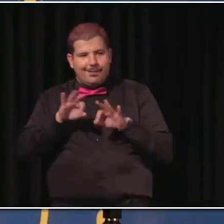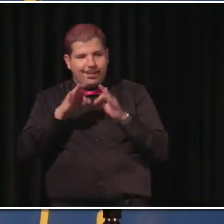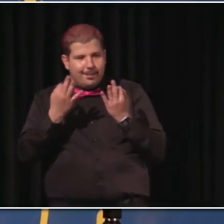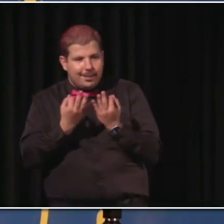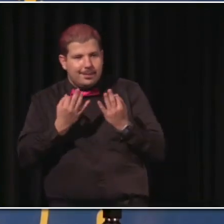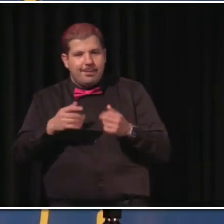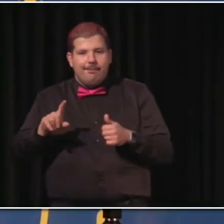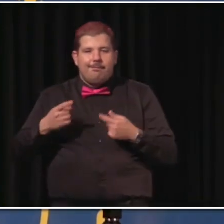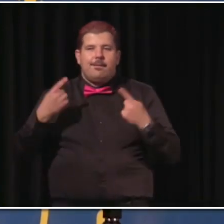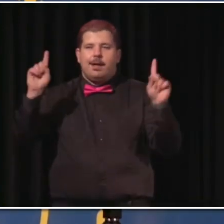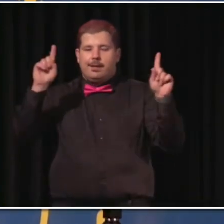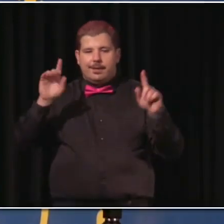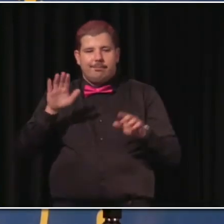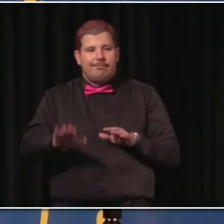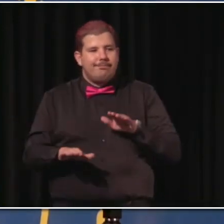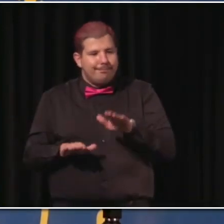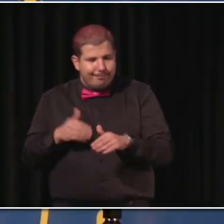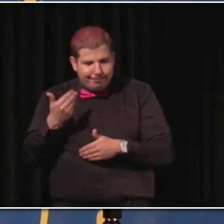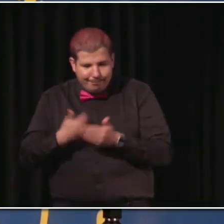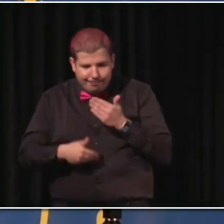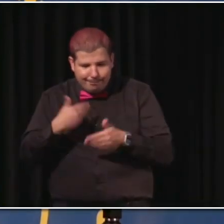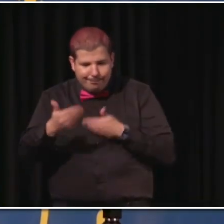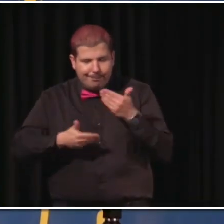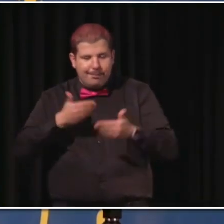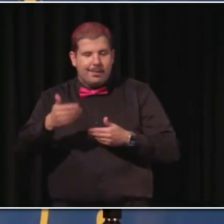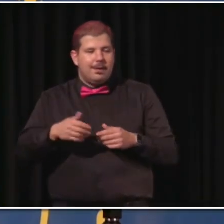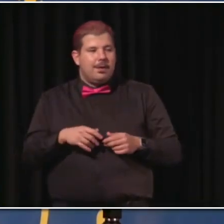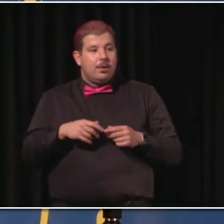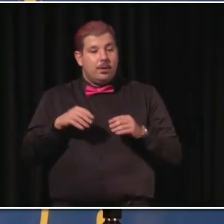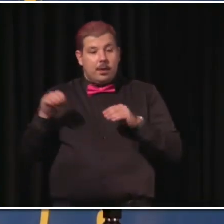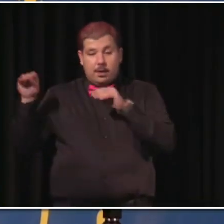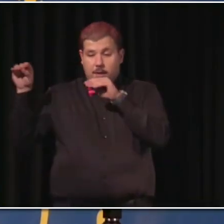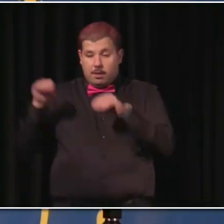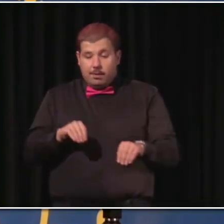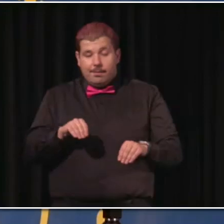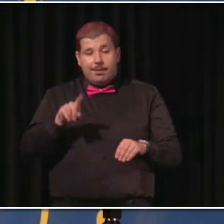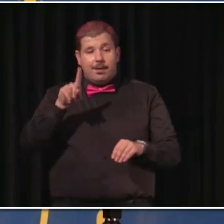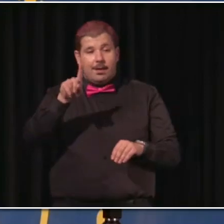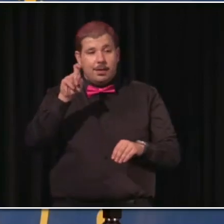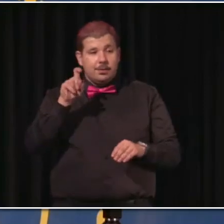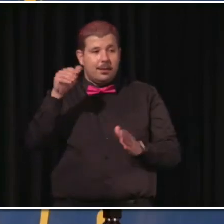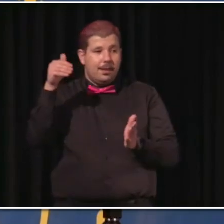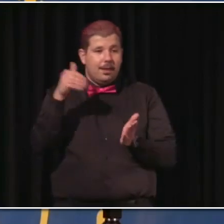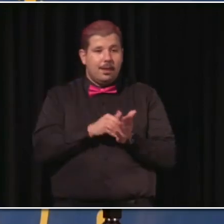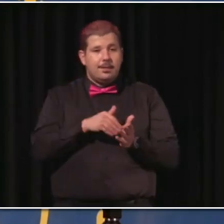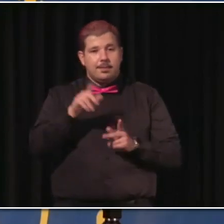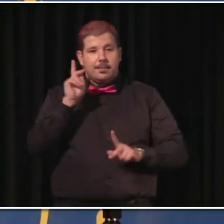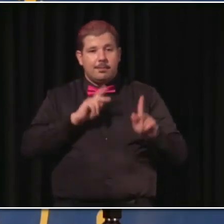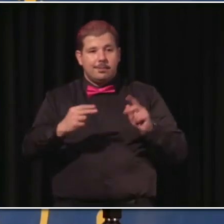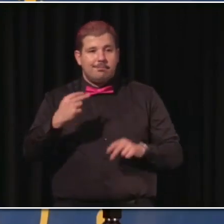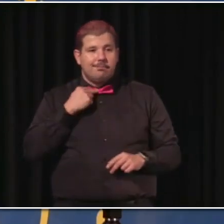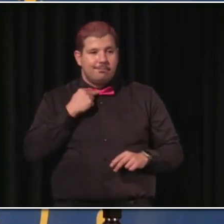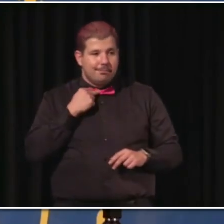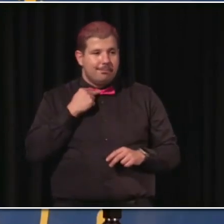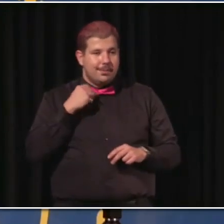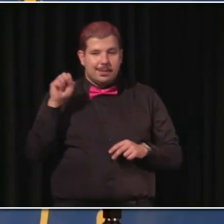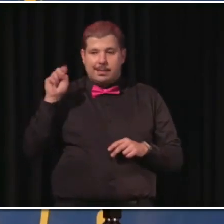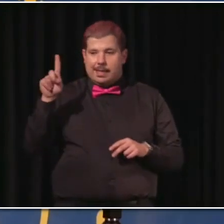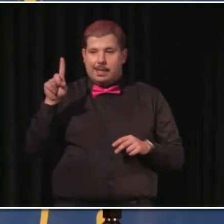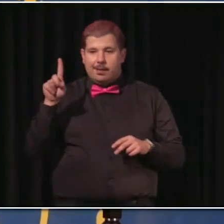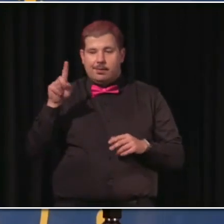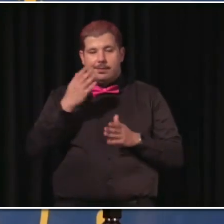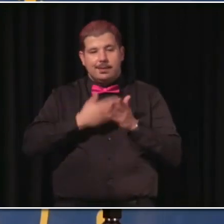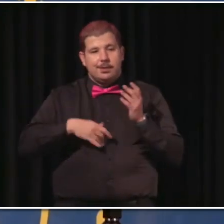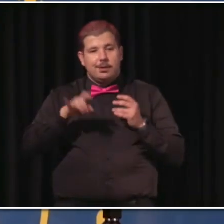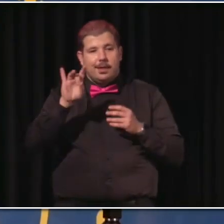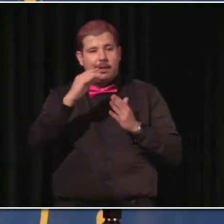a foot in the door. Or we could move the 100,000 people stuck on San Diego's Section